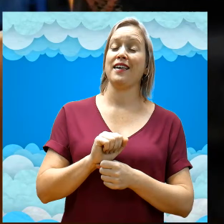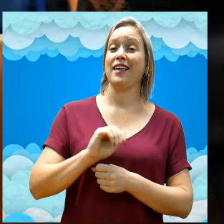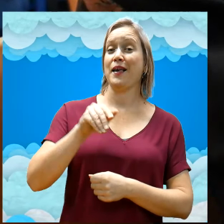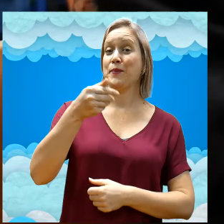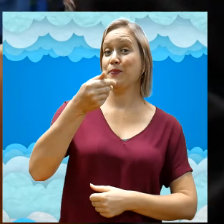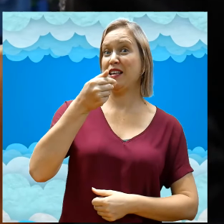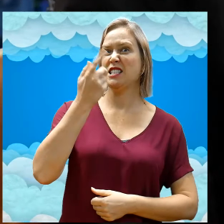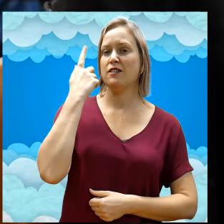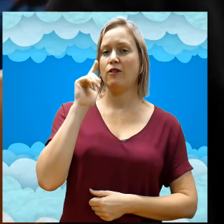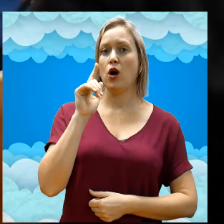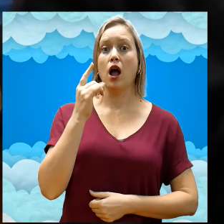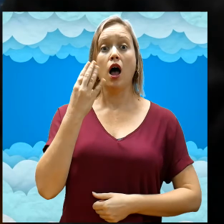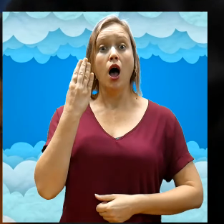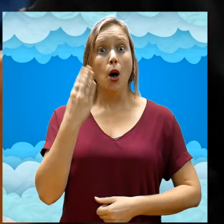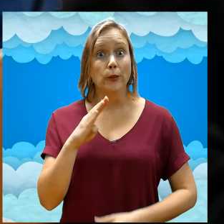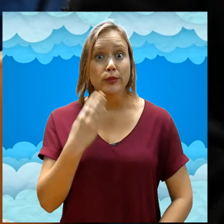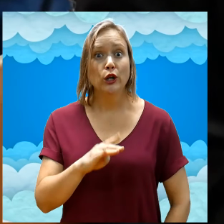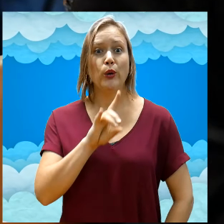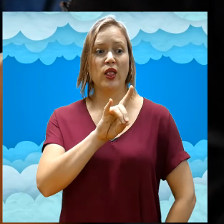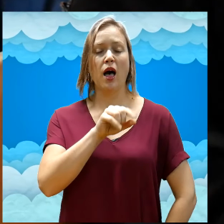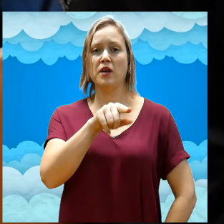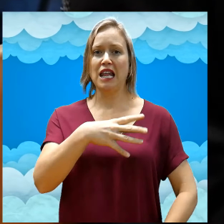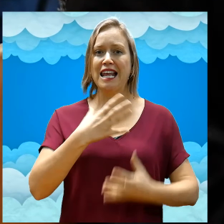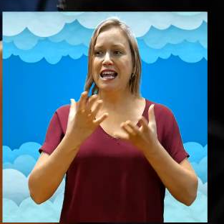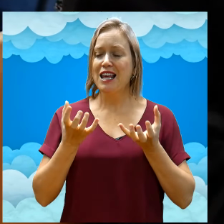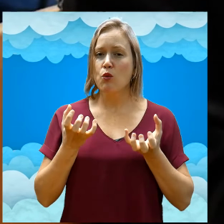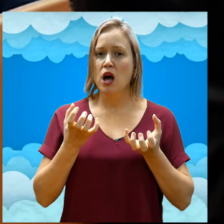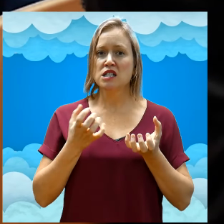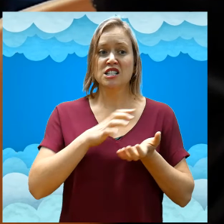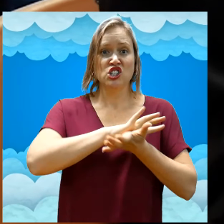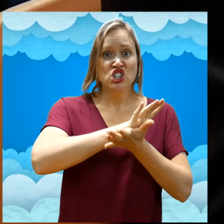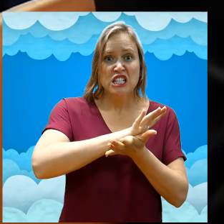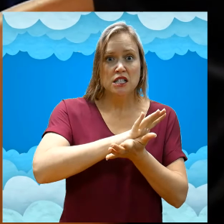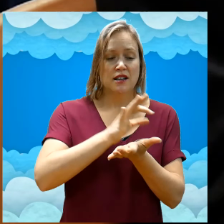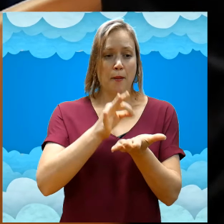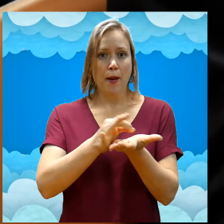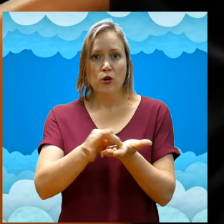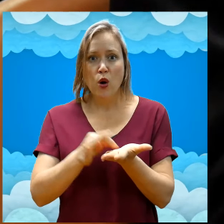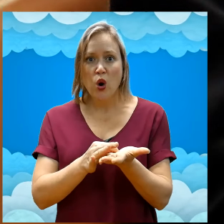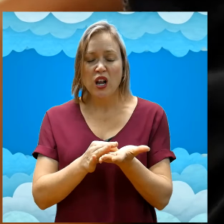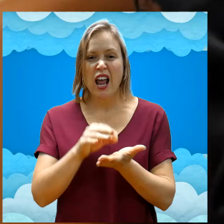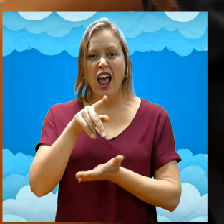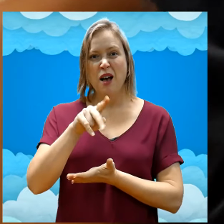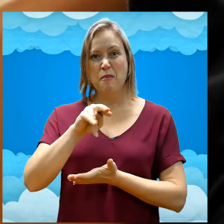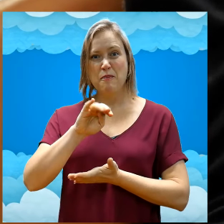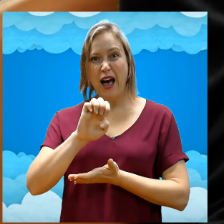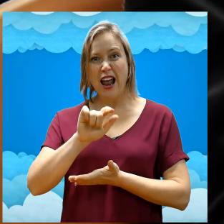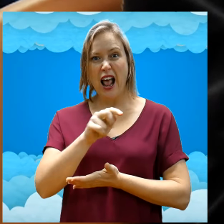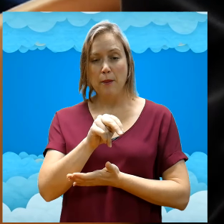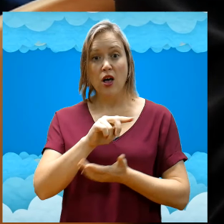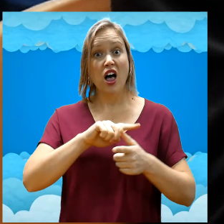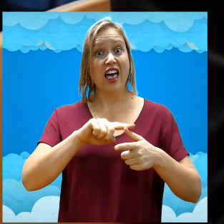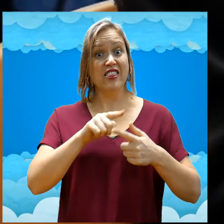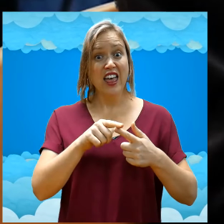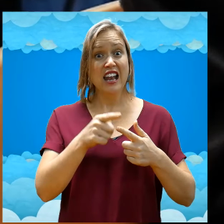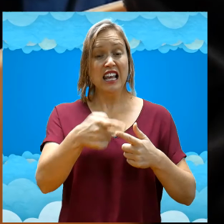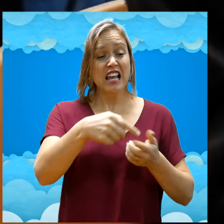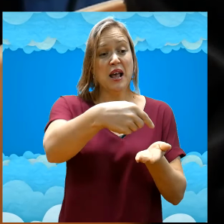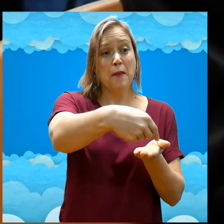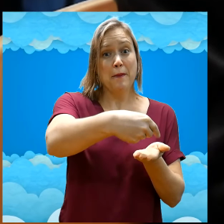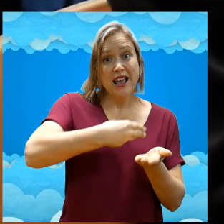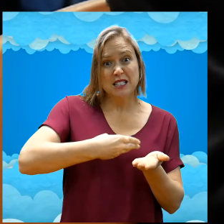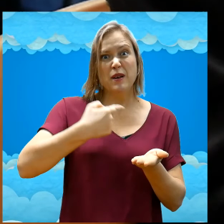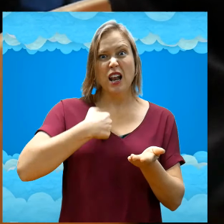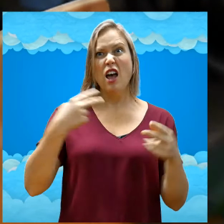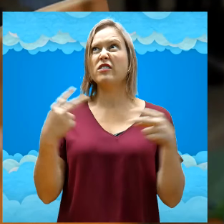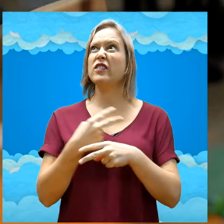this blue llama, and he wants cheese, pepperoni, and pineapple on it. And at the end, he pays me, and I have to figure out how much